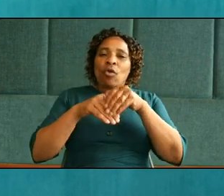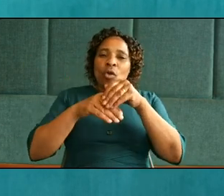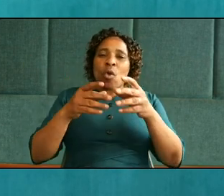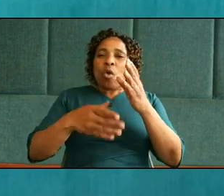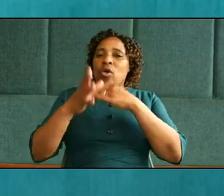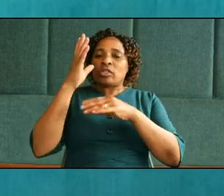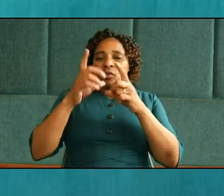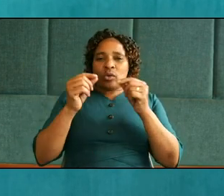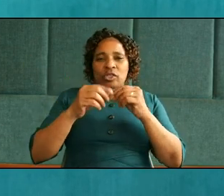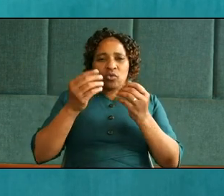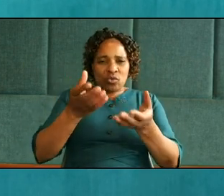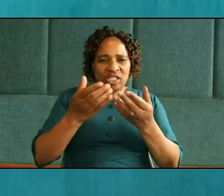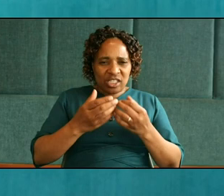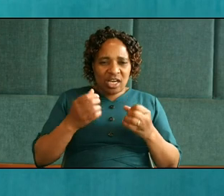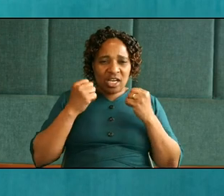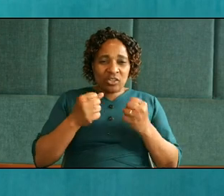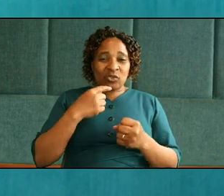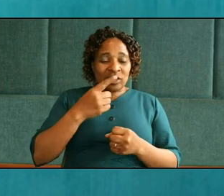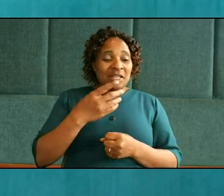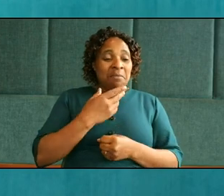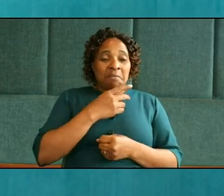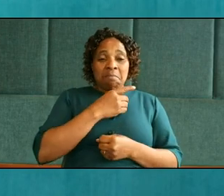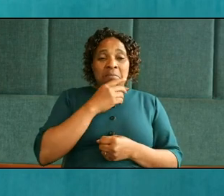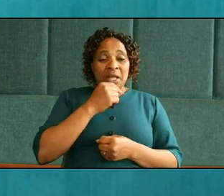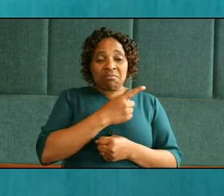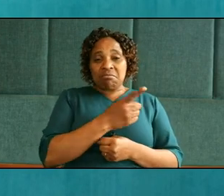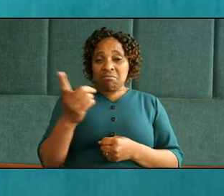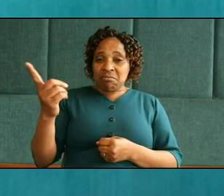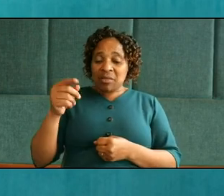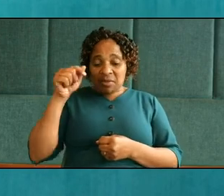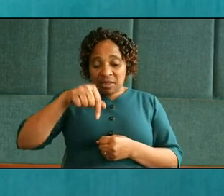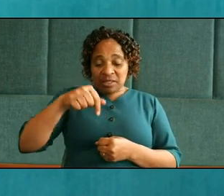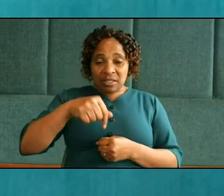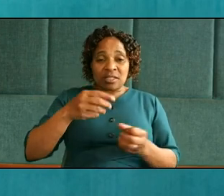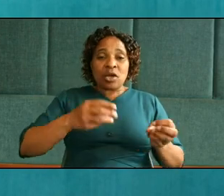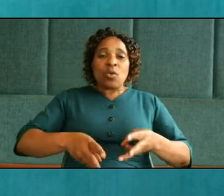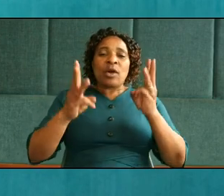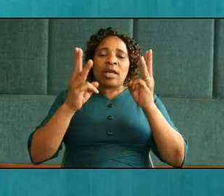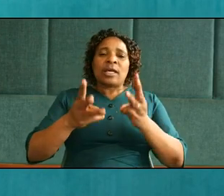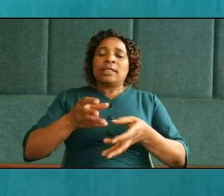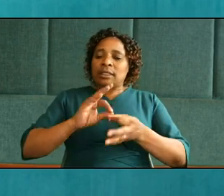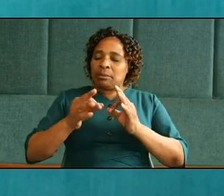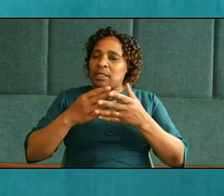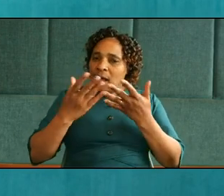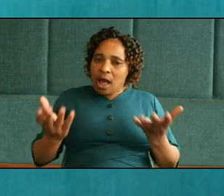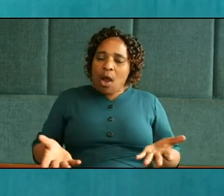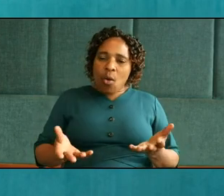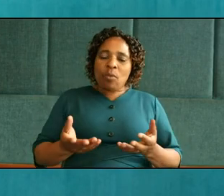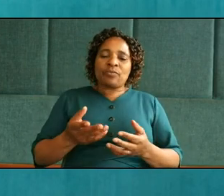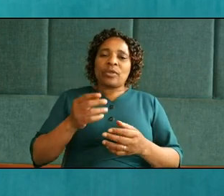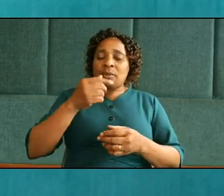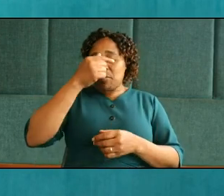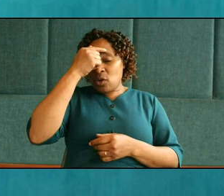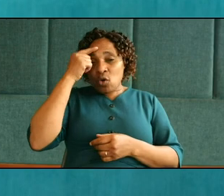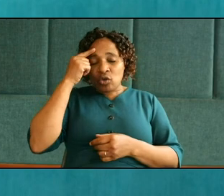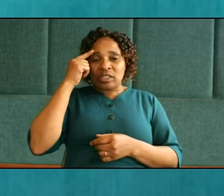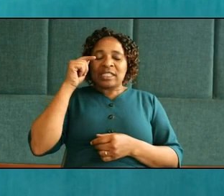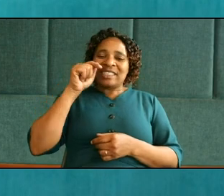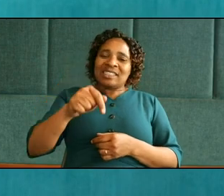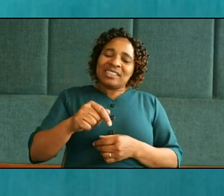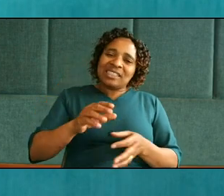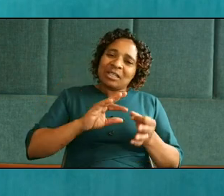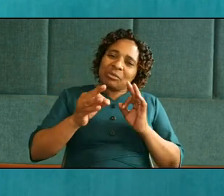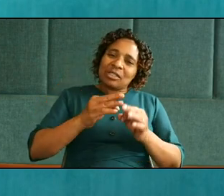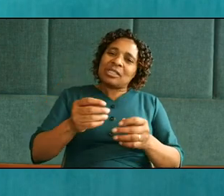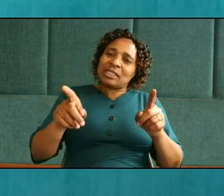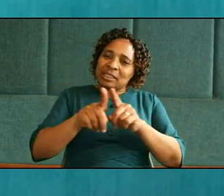need courage to believe, to tell guys that, you know what, this is the way it's supposed to be, this way interpreted, and because the interpretation is also